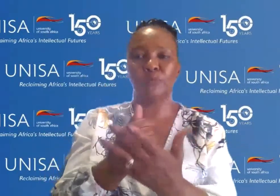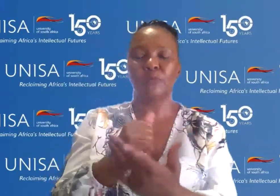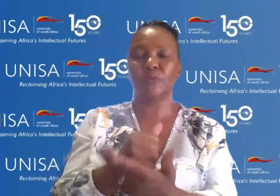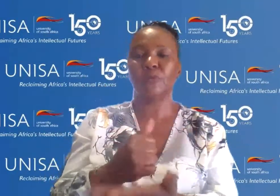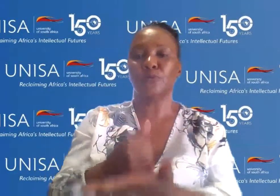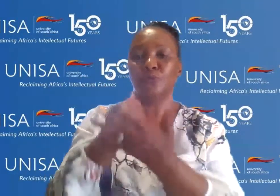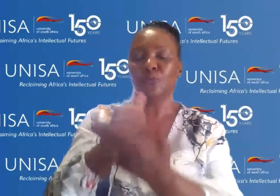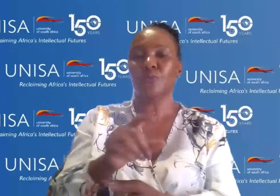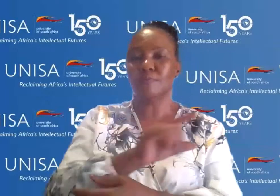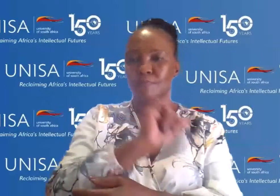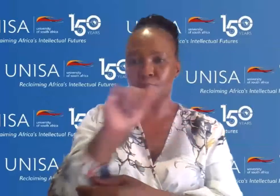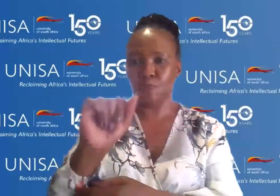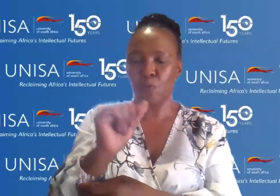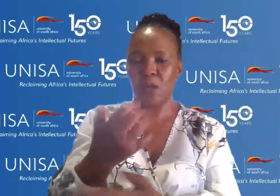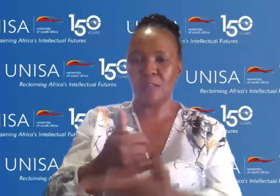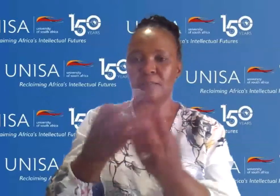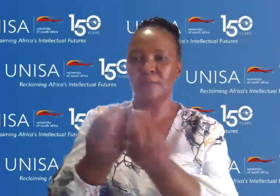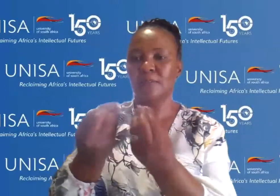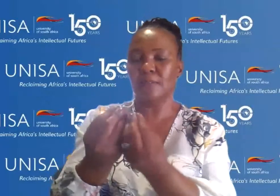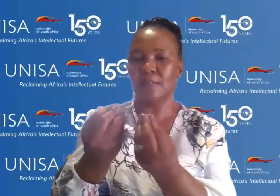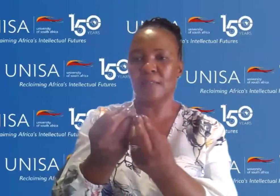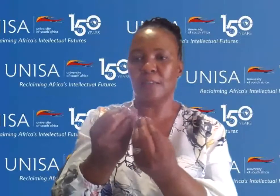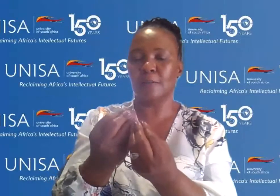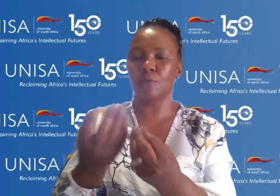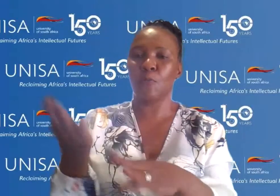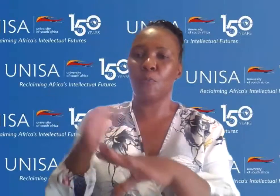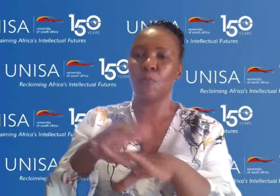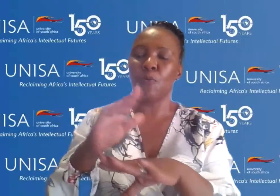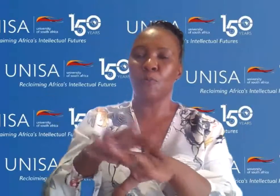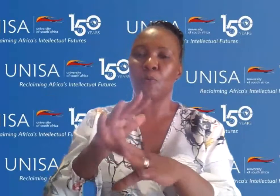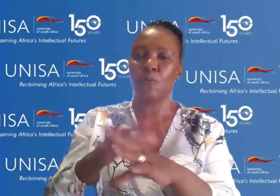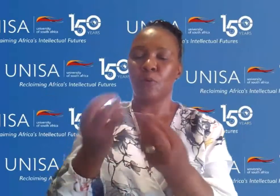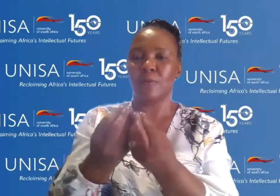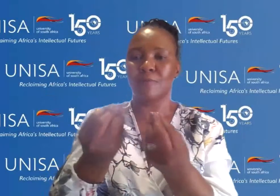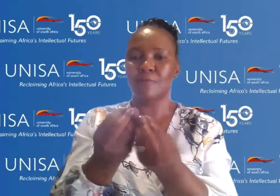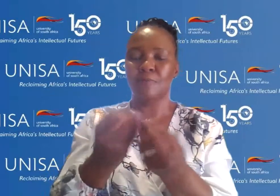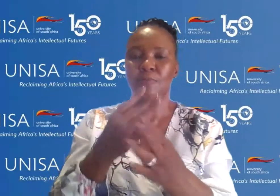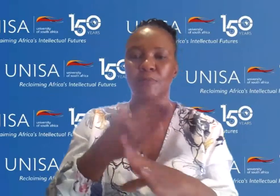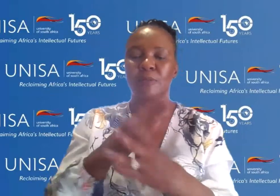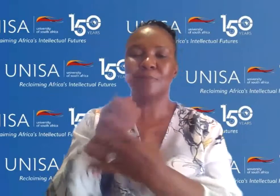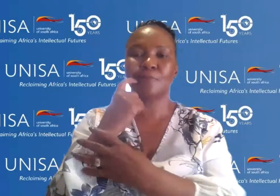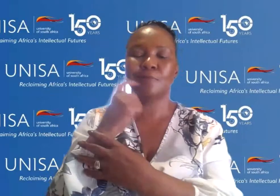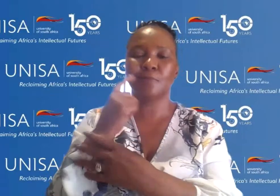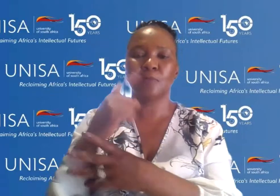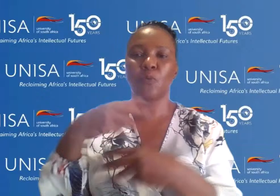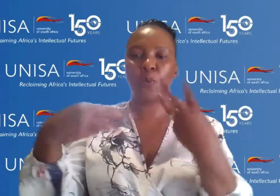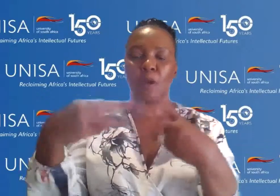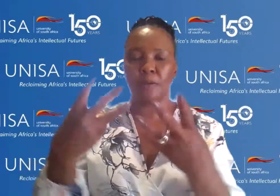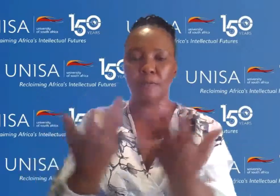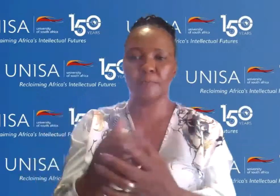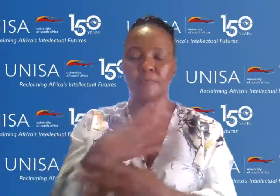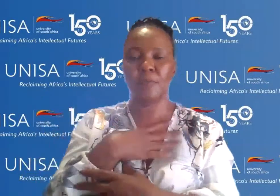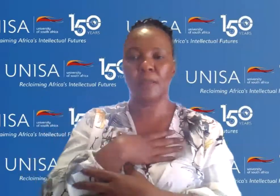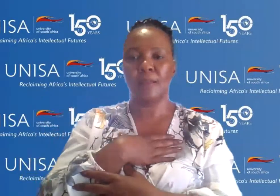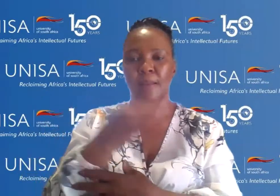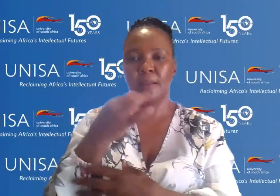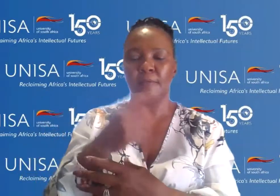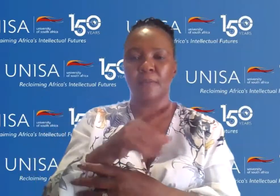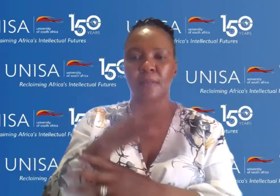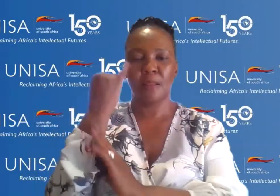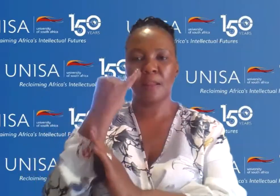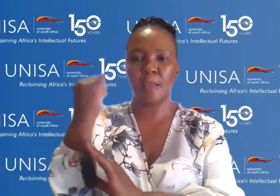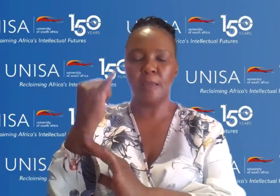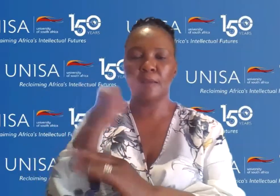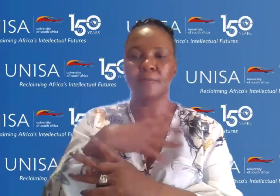extra peripherals that you can actually connect to your device, and then it can make it easier to work with. So I love that idea. I'd love if